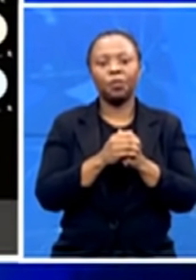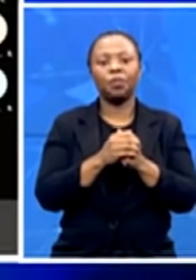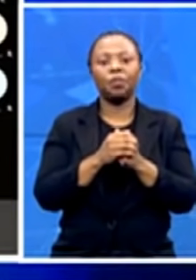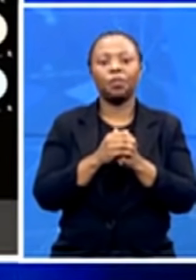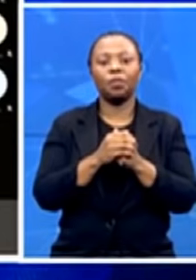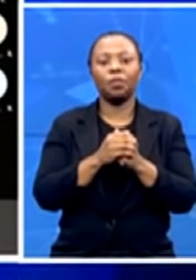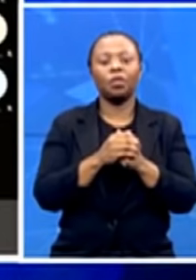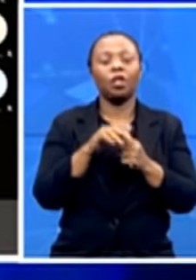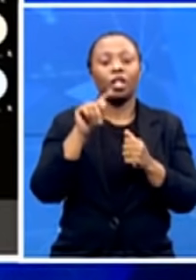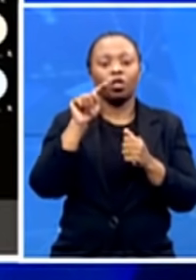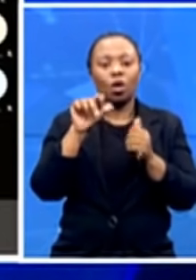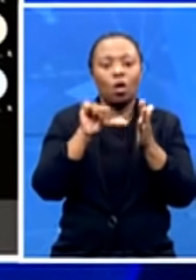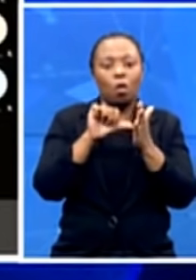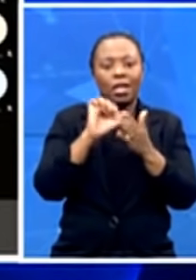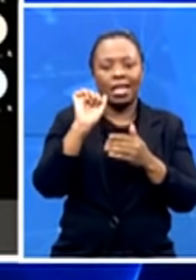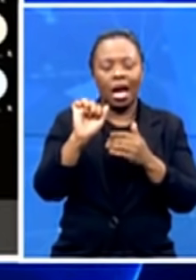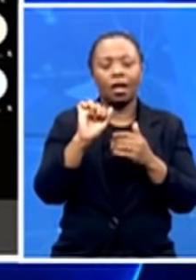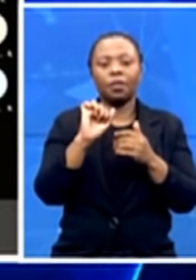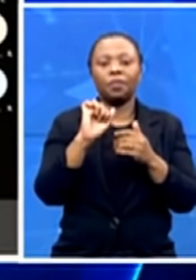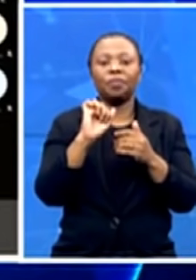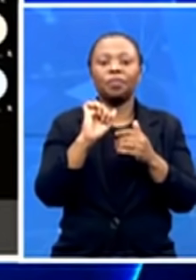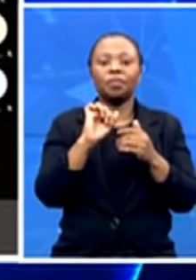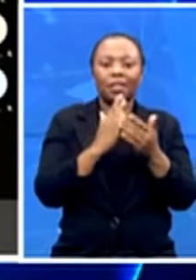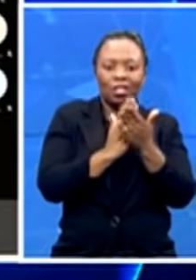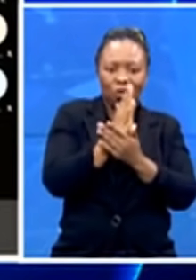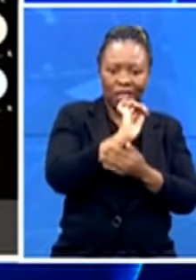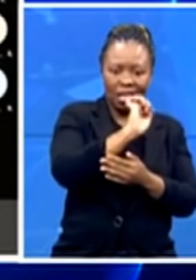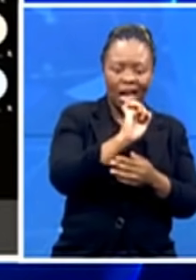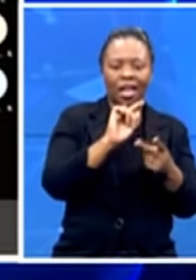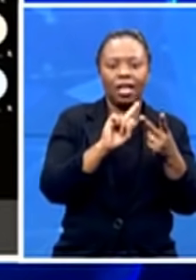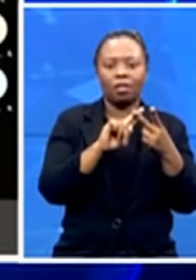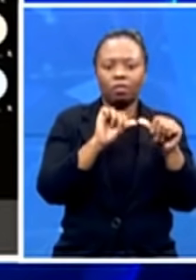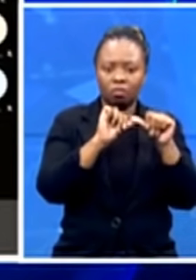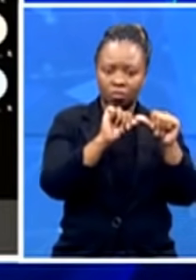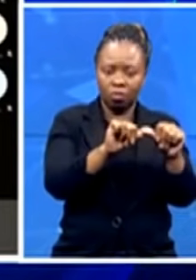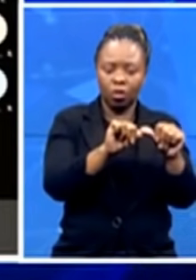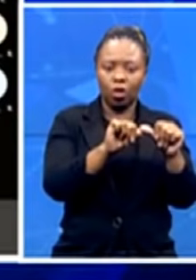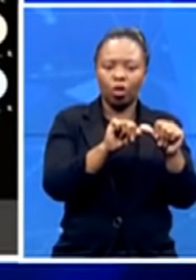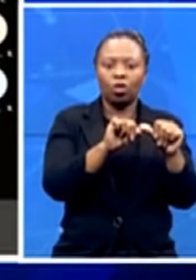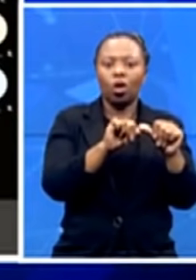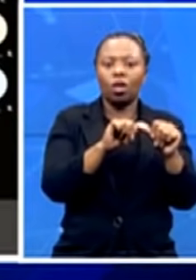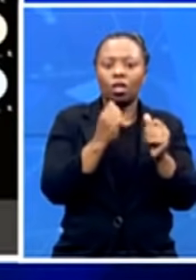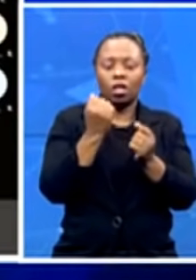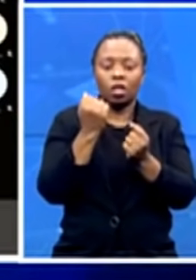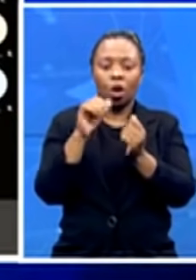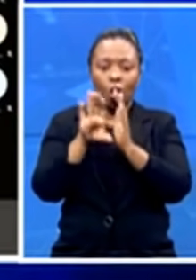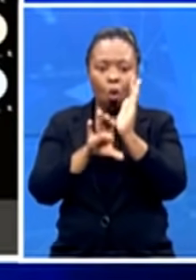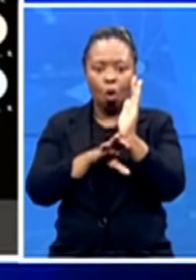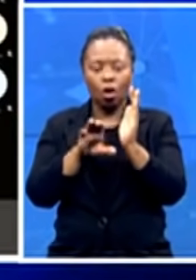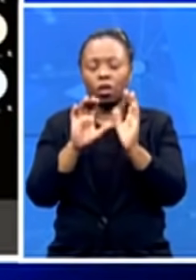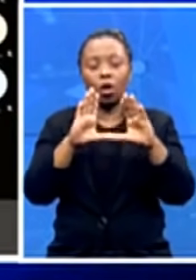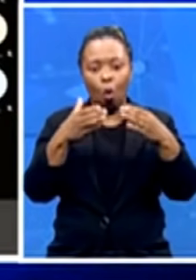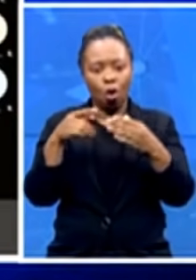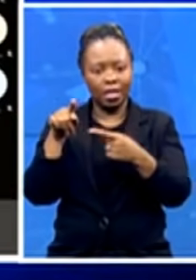of its autonomy requires, and accords in all respects with Ramaphosa when it says that these are